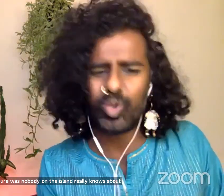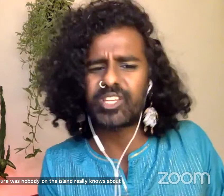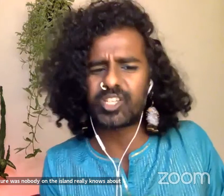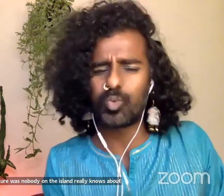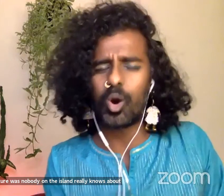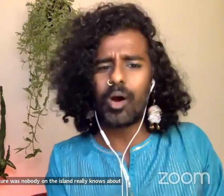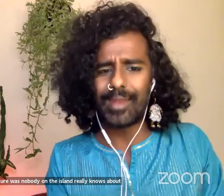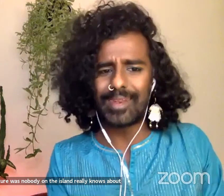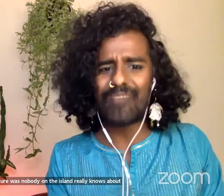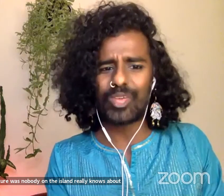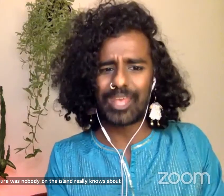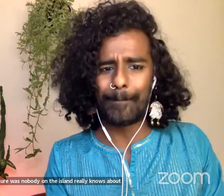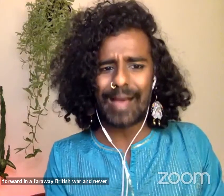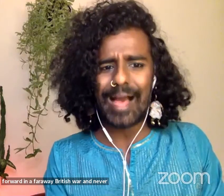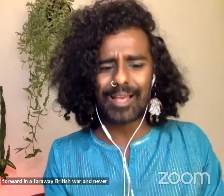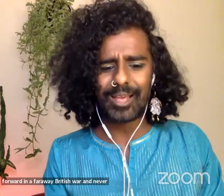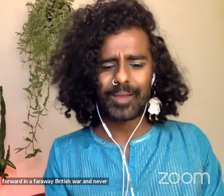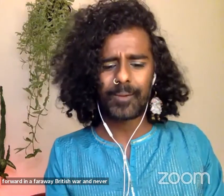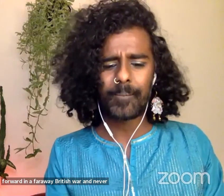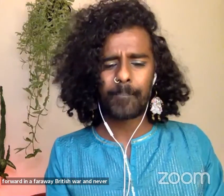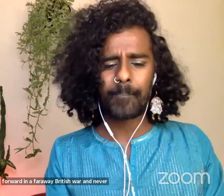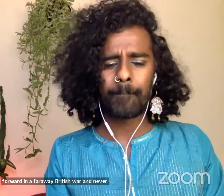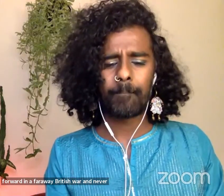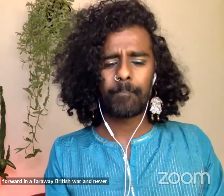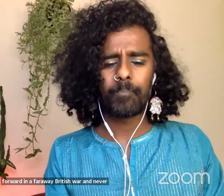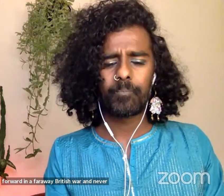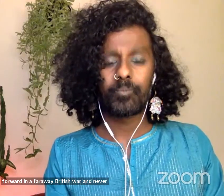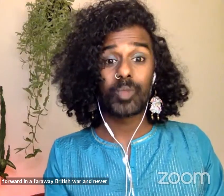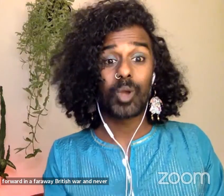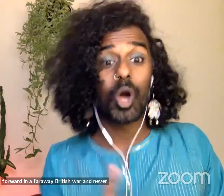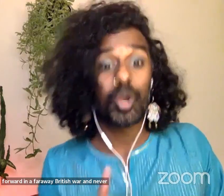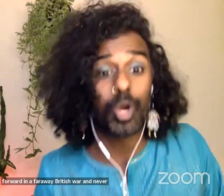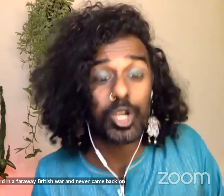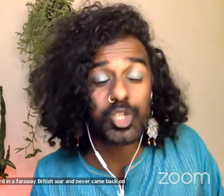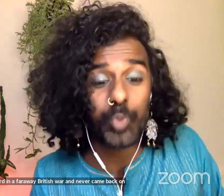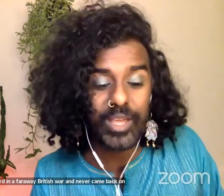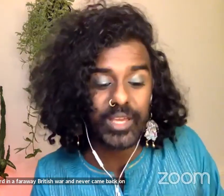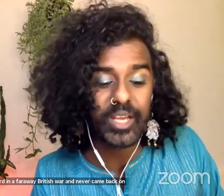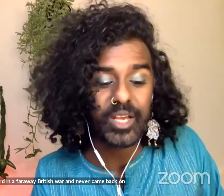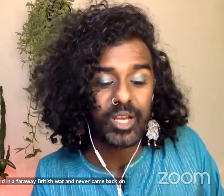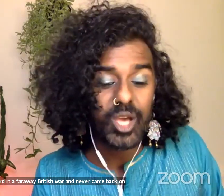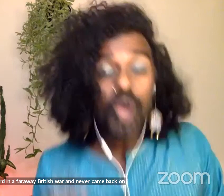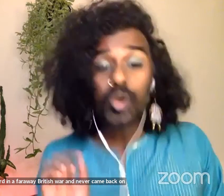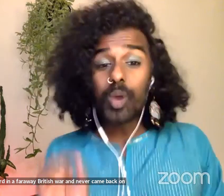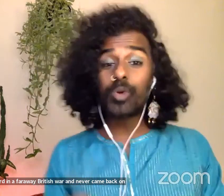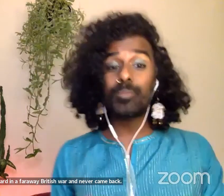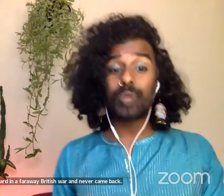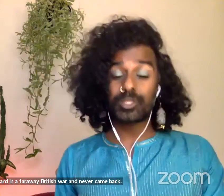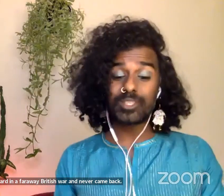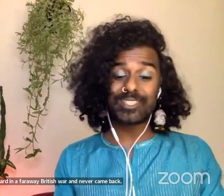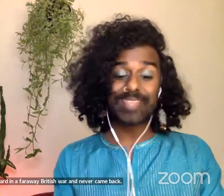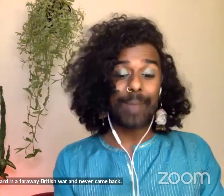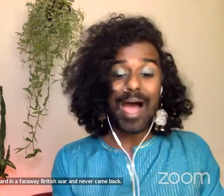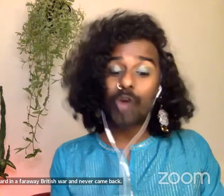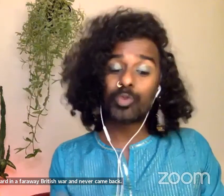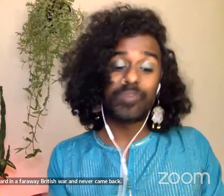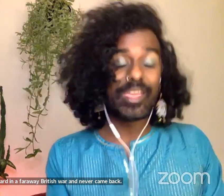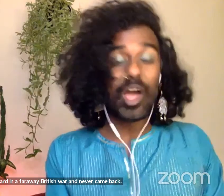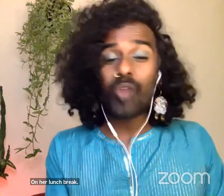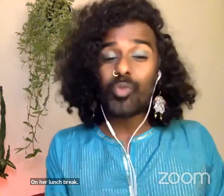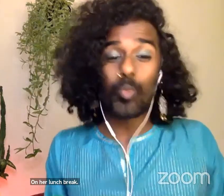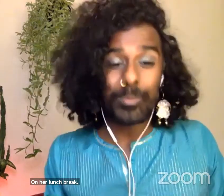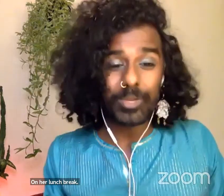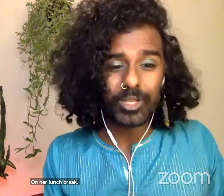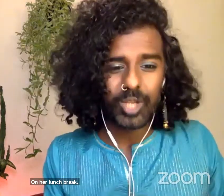faraway British war and never came back. On her lunch break, Kumkum does not step out with